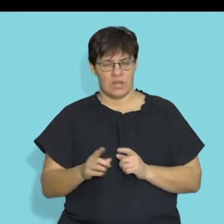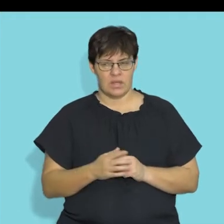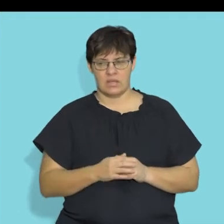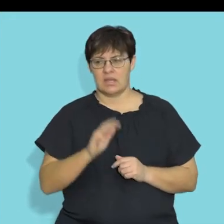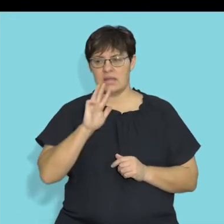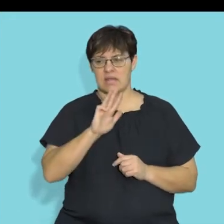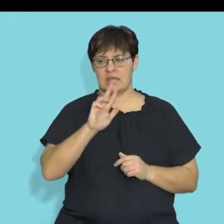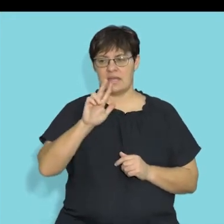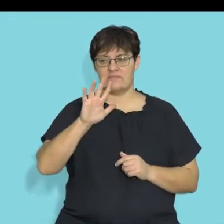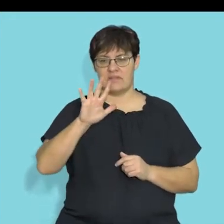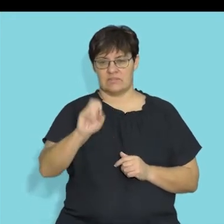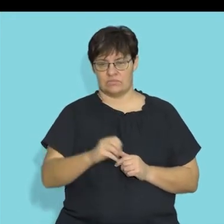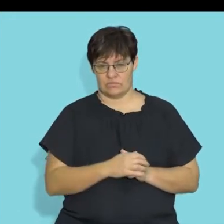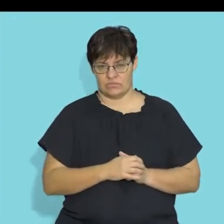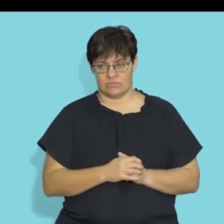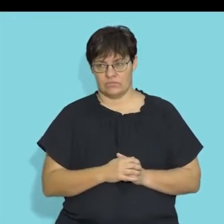where was my rent income?